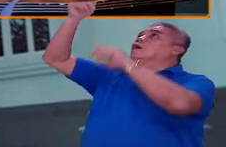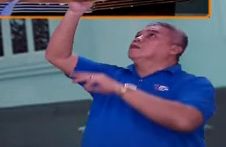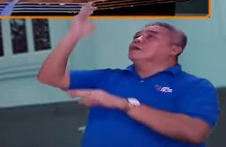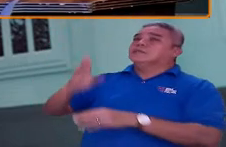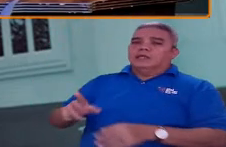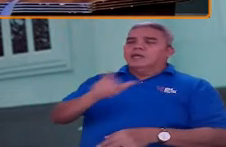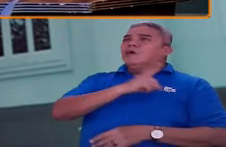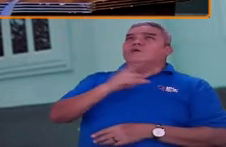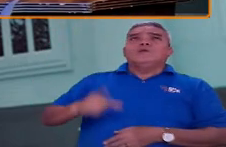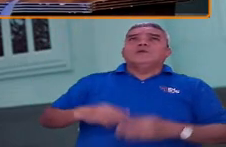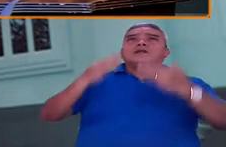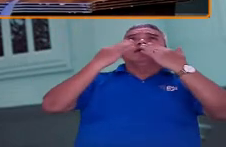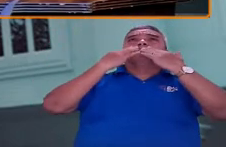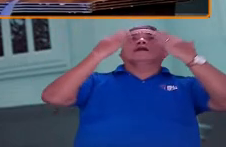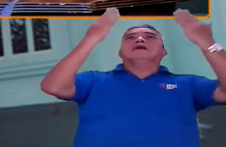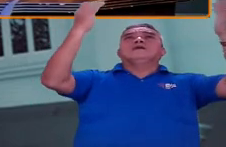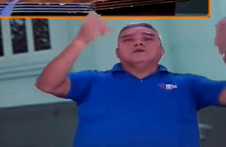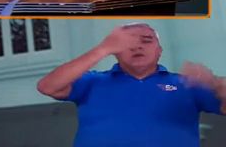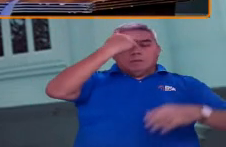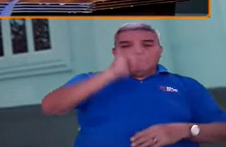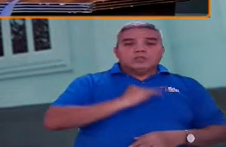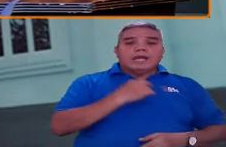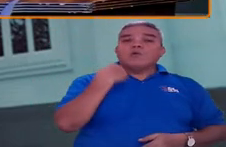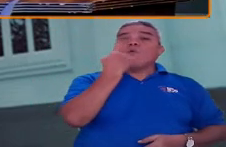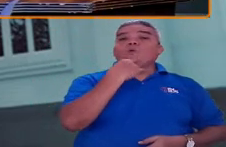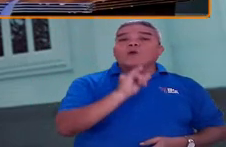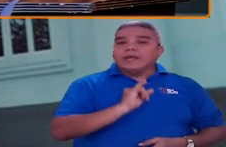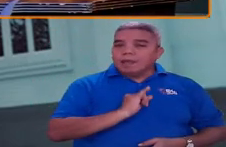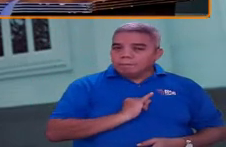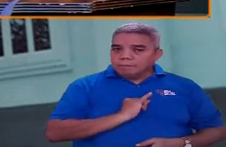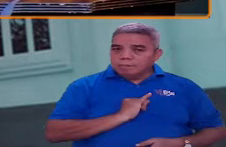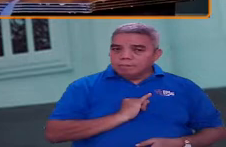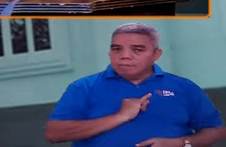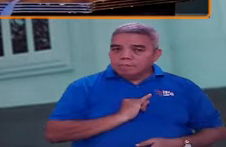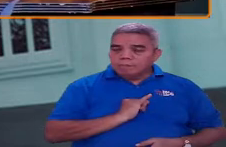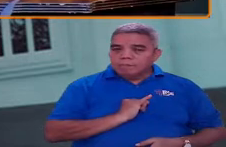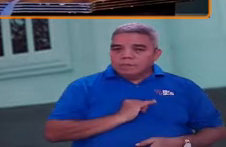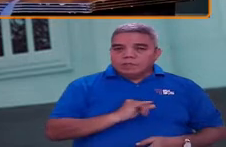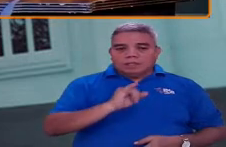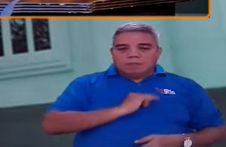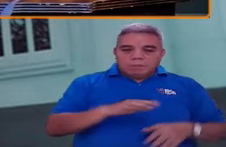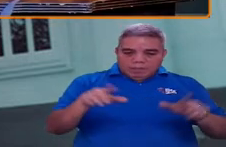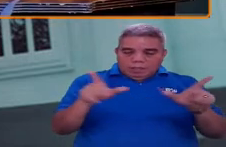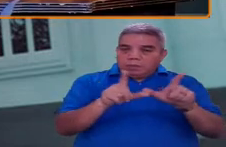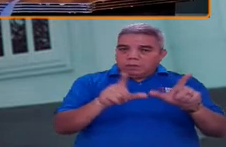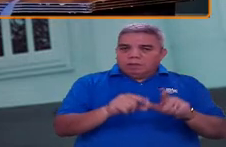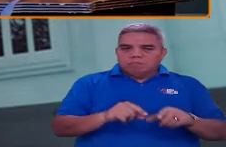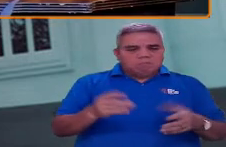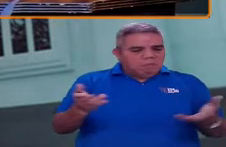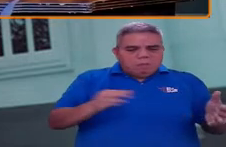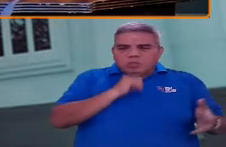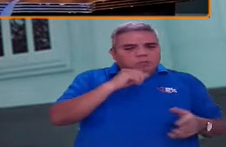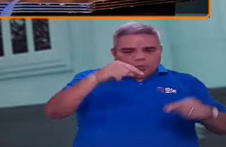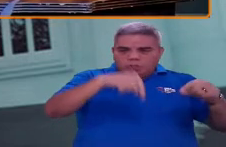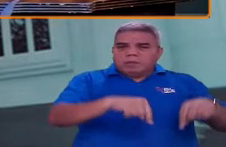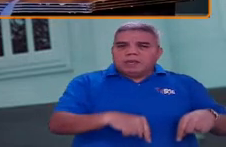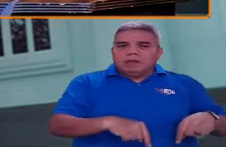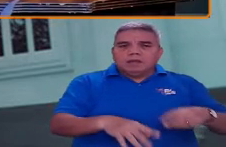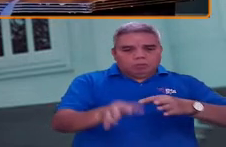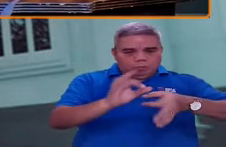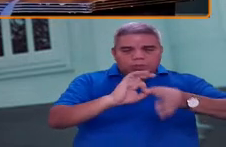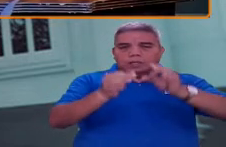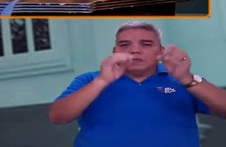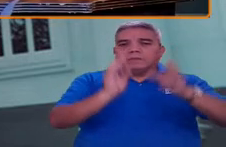say, Lord, thank you, because I know who I am. My limitation, I am not supposed to be here. I am not supposed to